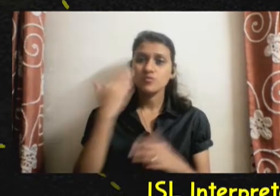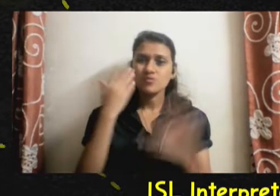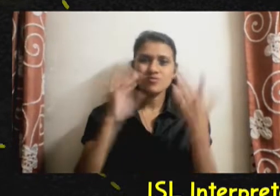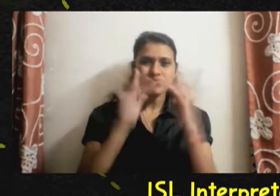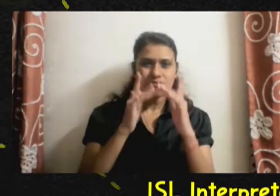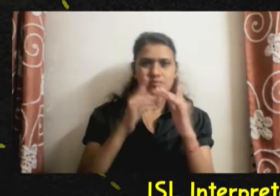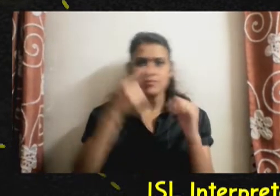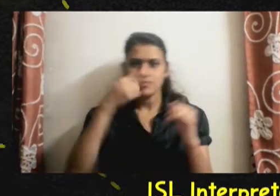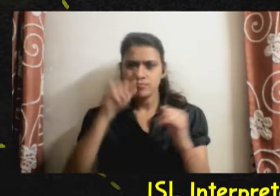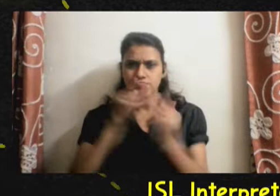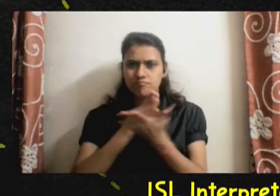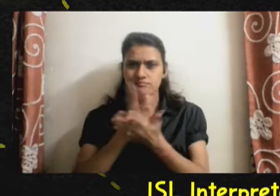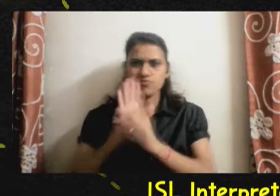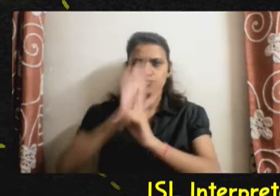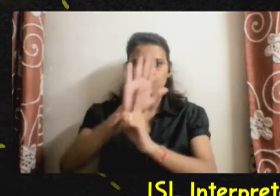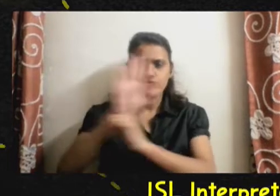people.